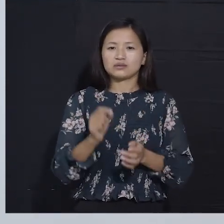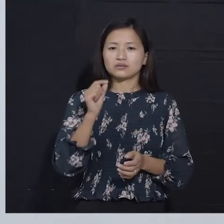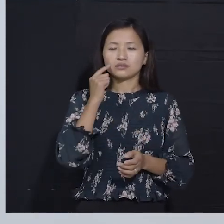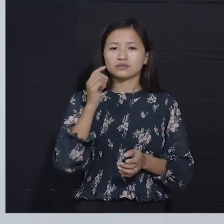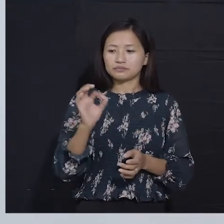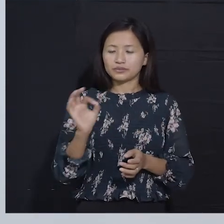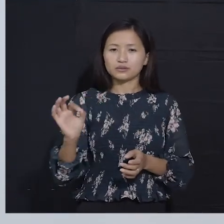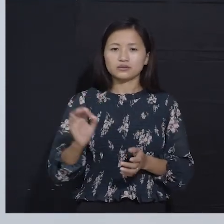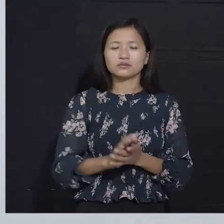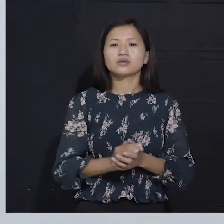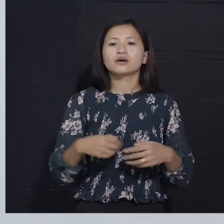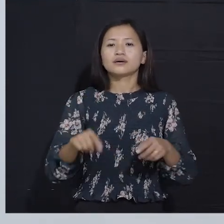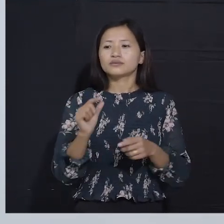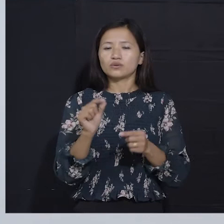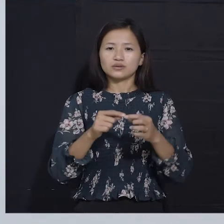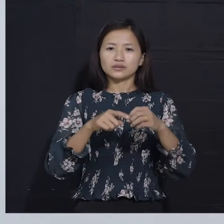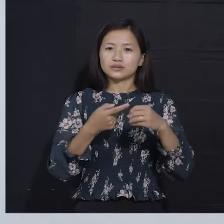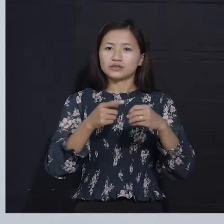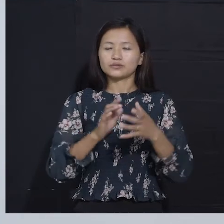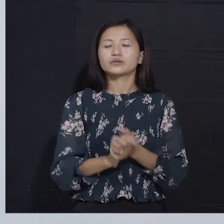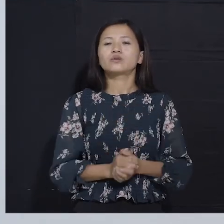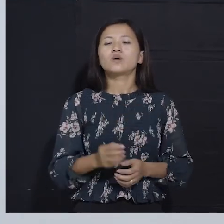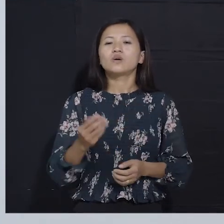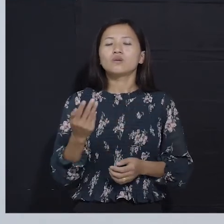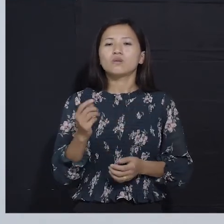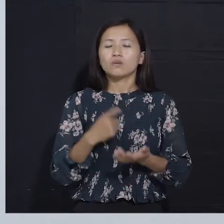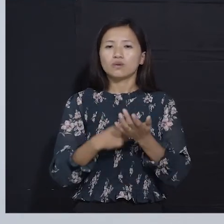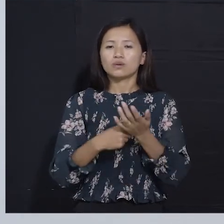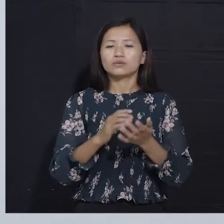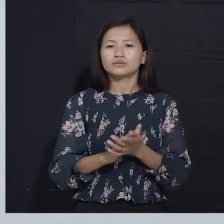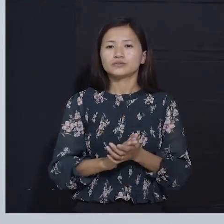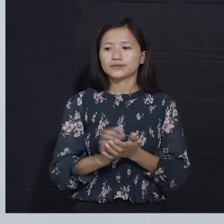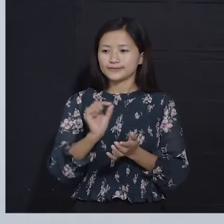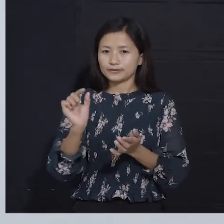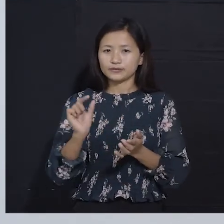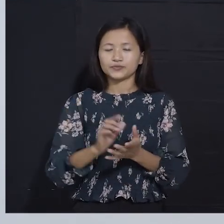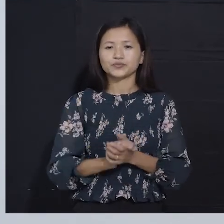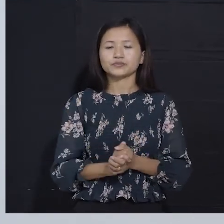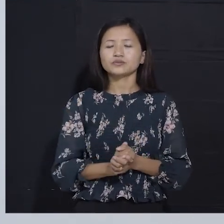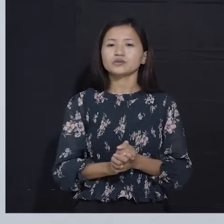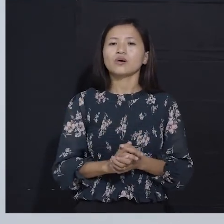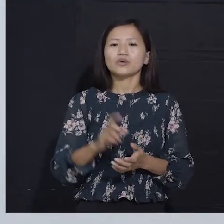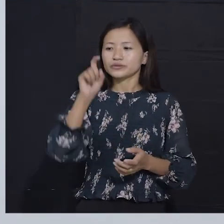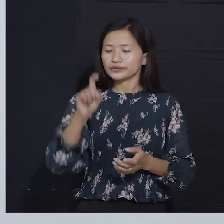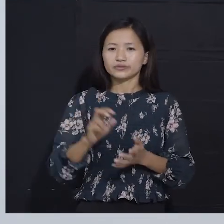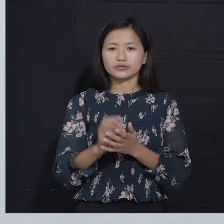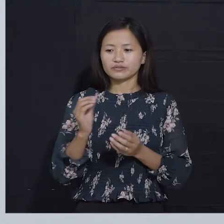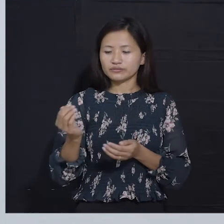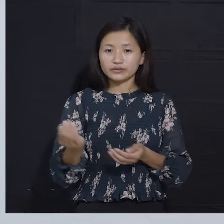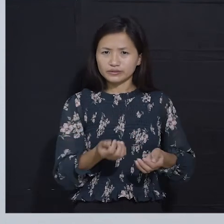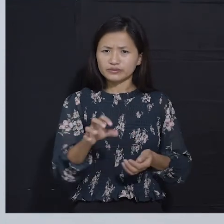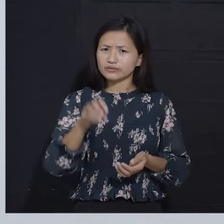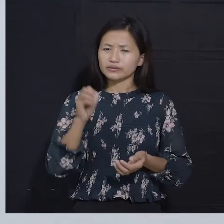need to have a backup, that is the sharpener maybe, or you will be carrying two pencils or two pens, so that you will